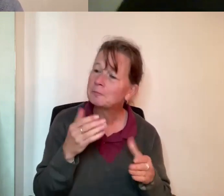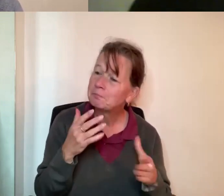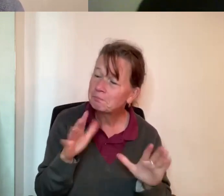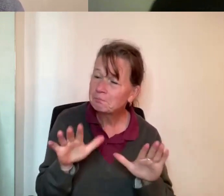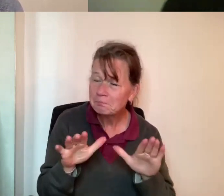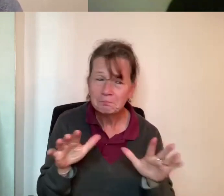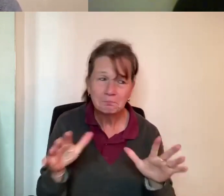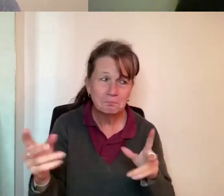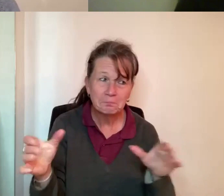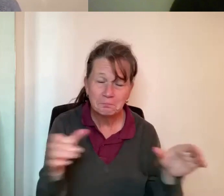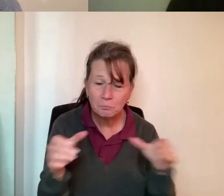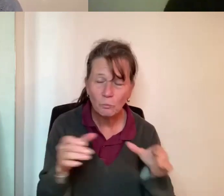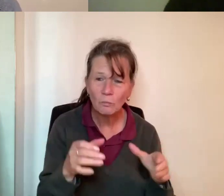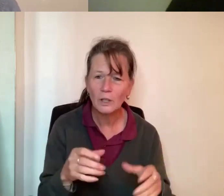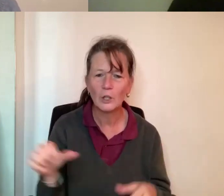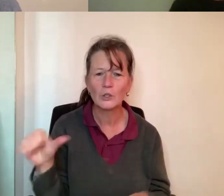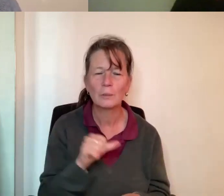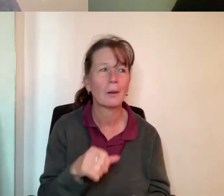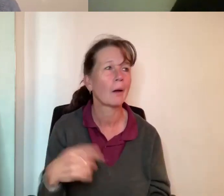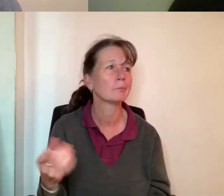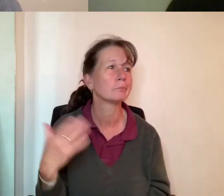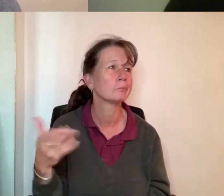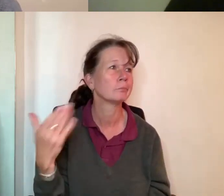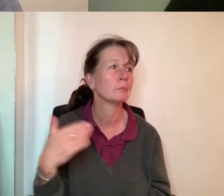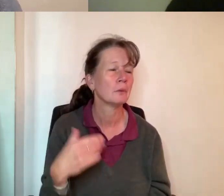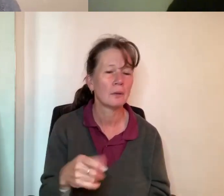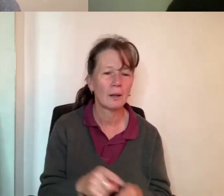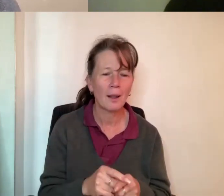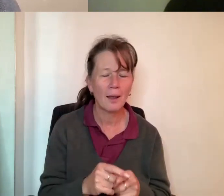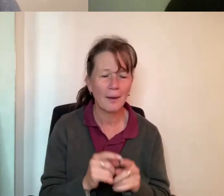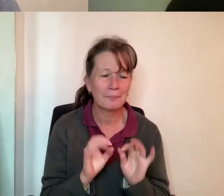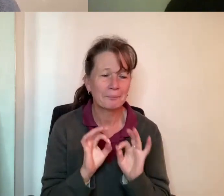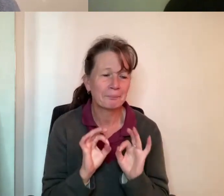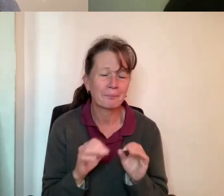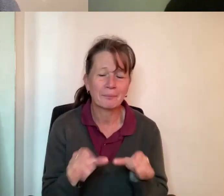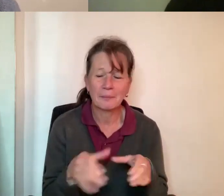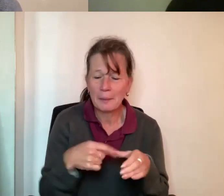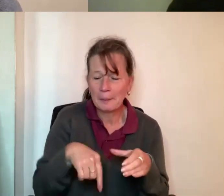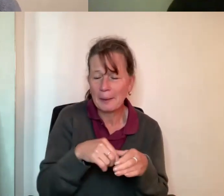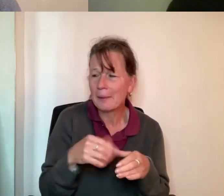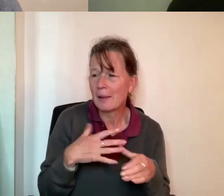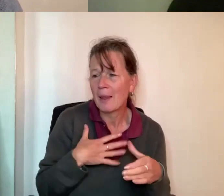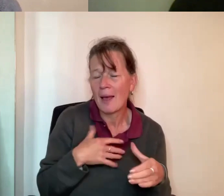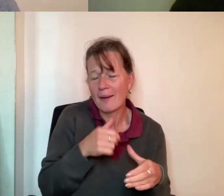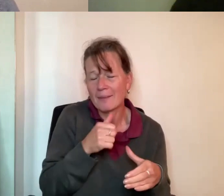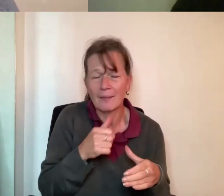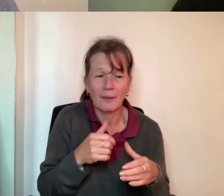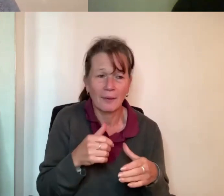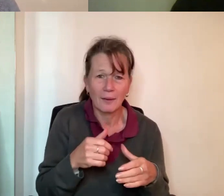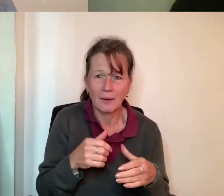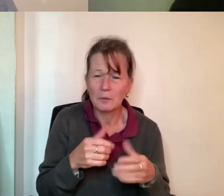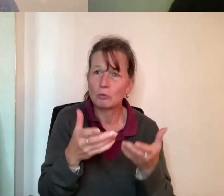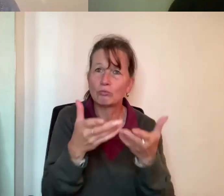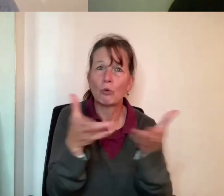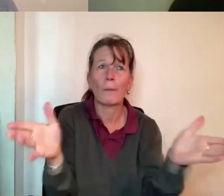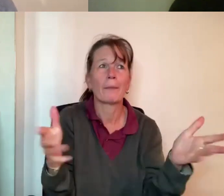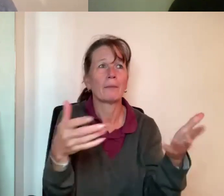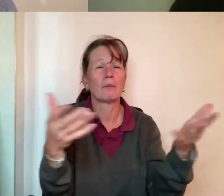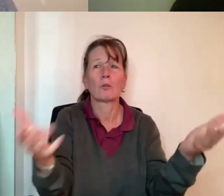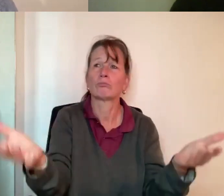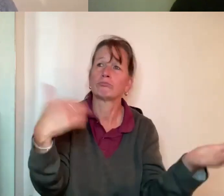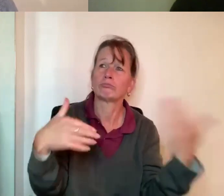it feels like that shouldn't just be like a charmed circle for the artists that do get selected, but a kind of general